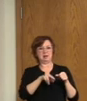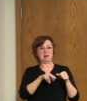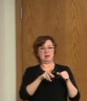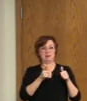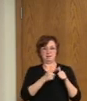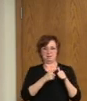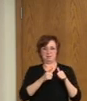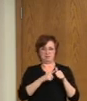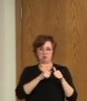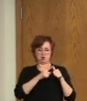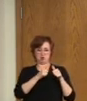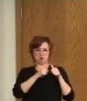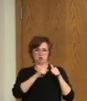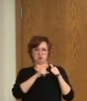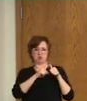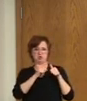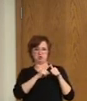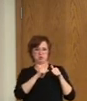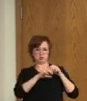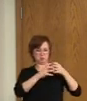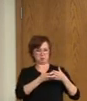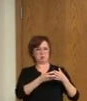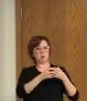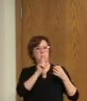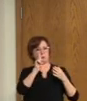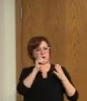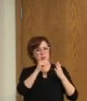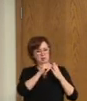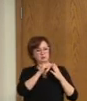the 1,950 doses later this week.